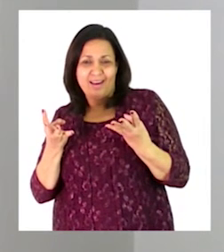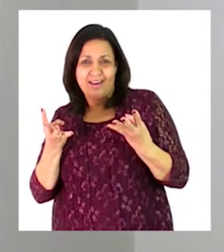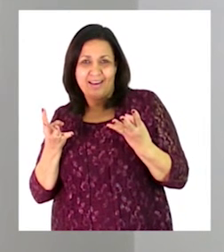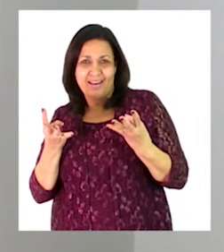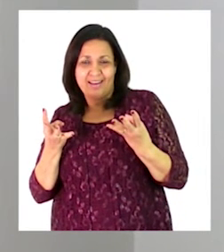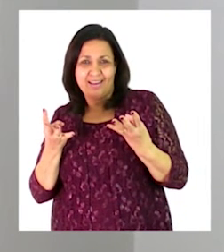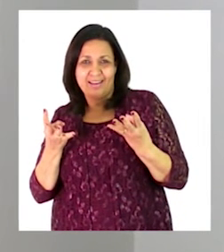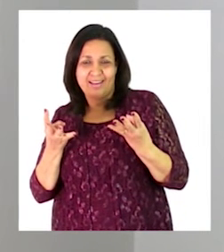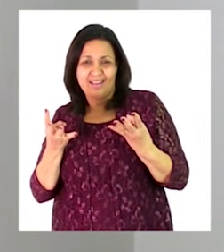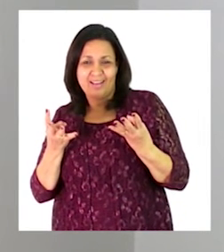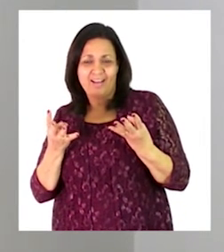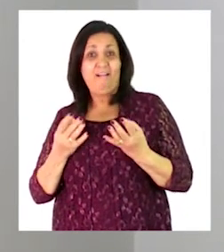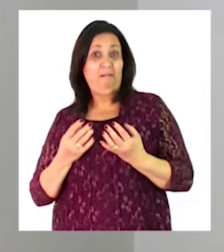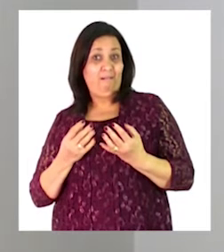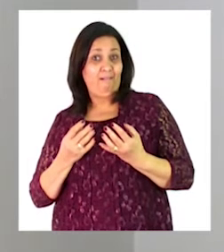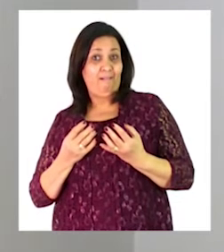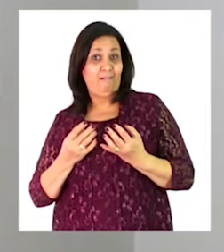How many are left?